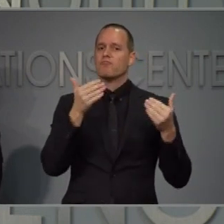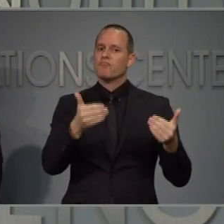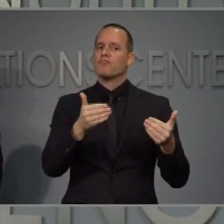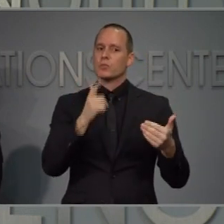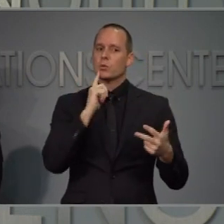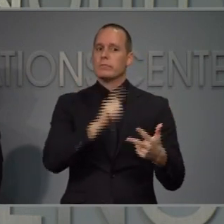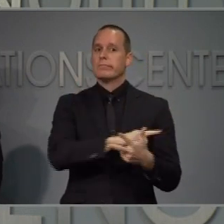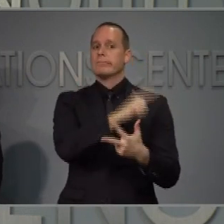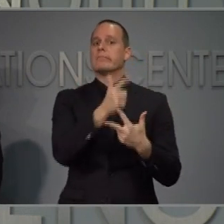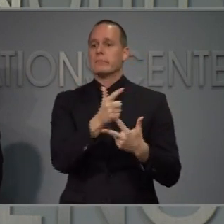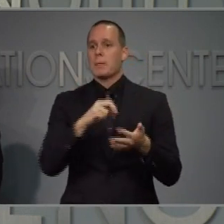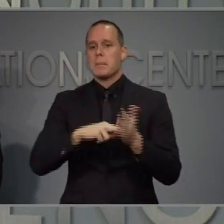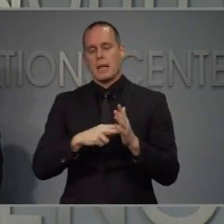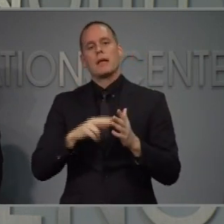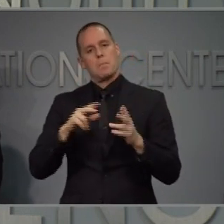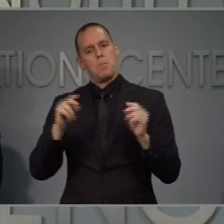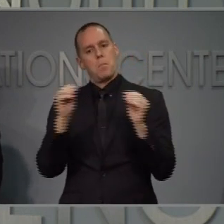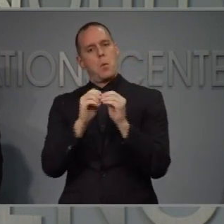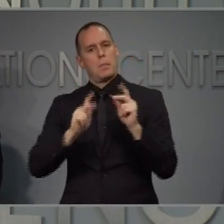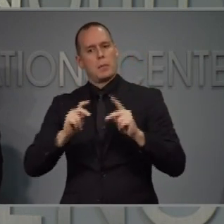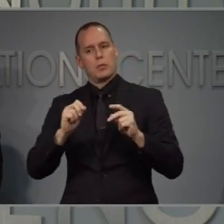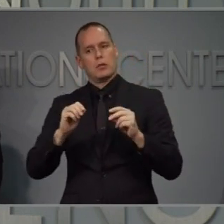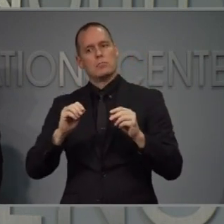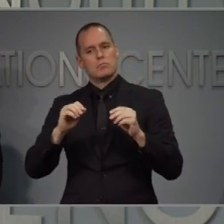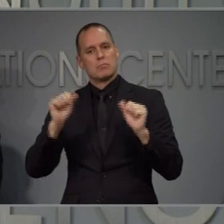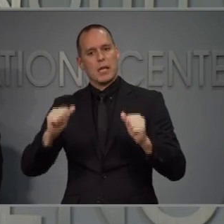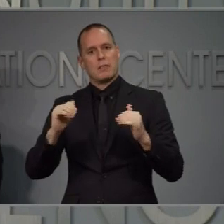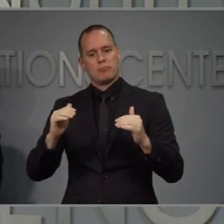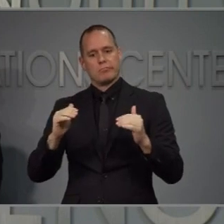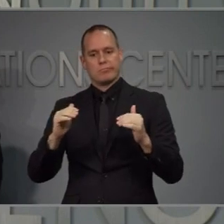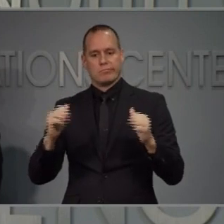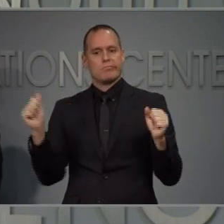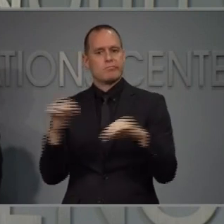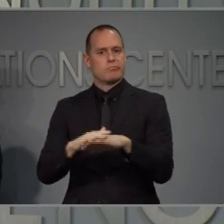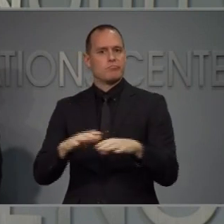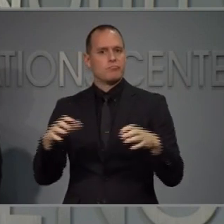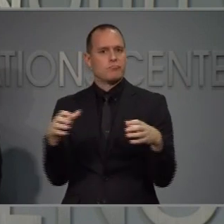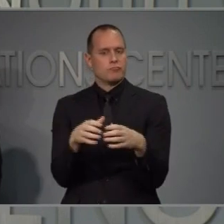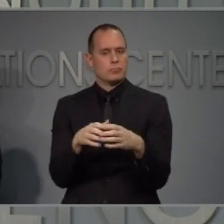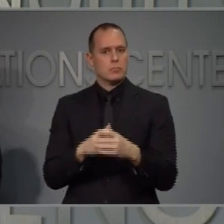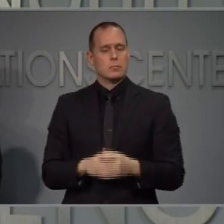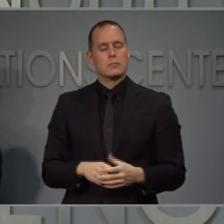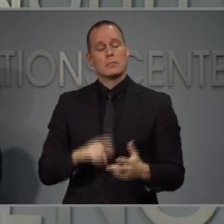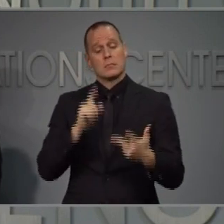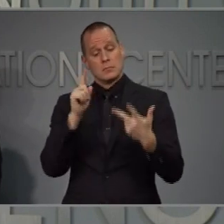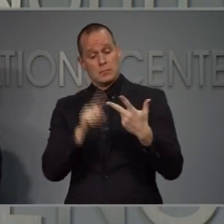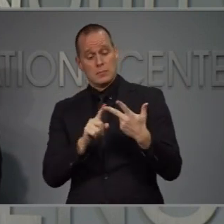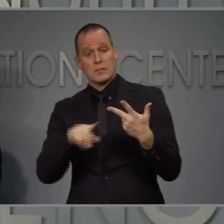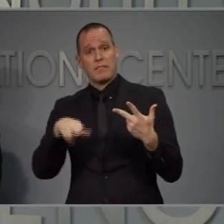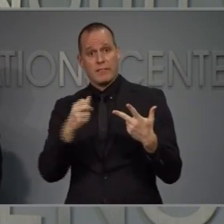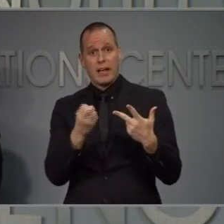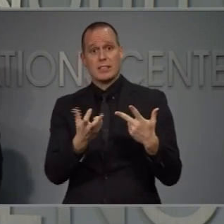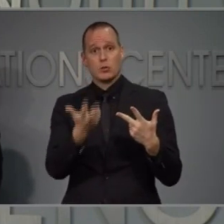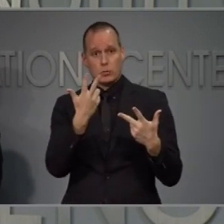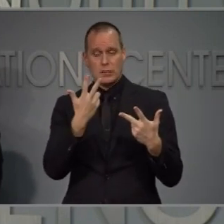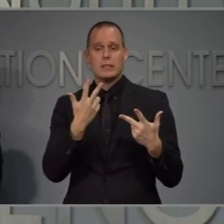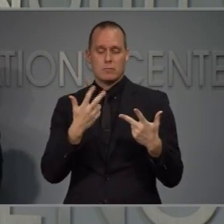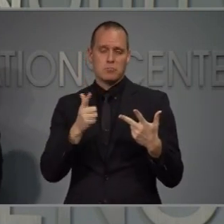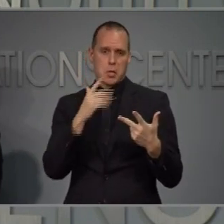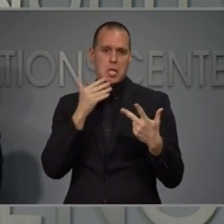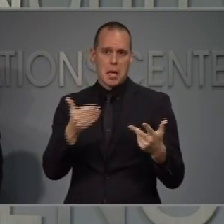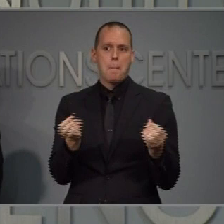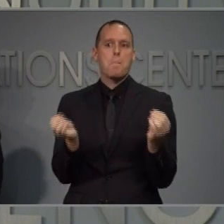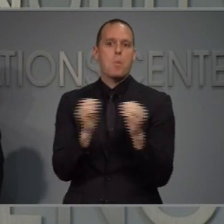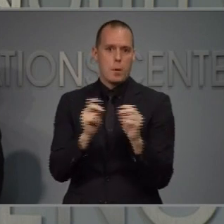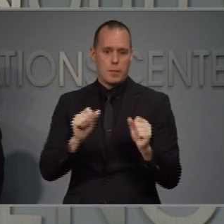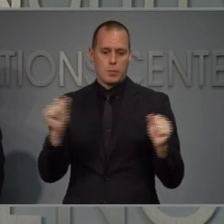of in a mass gathering. And then in phase three, you would see yet an additional increase in